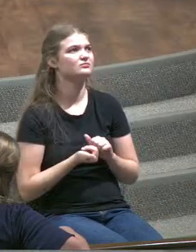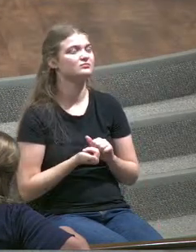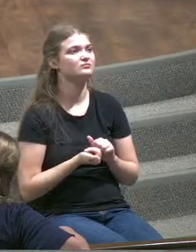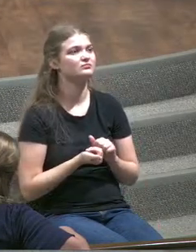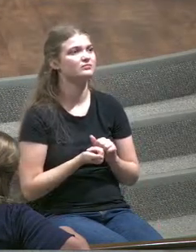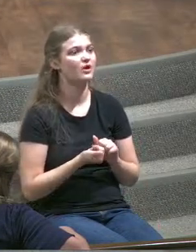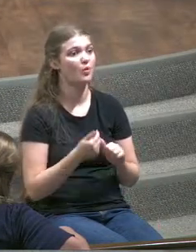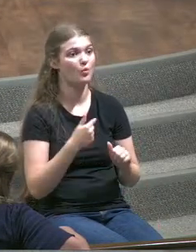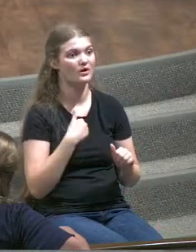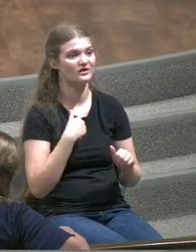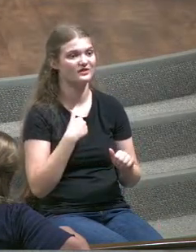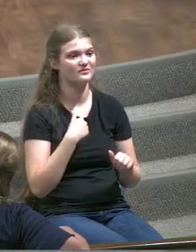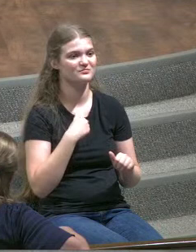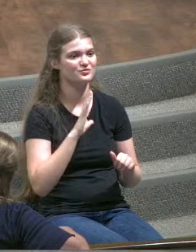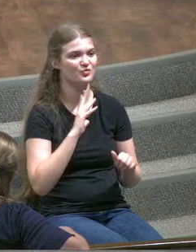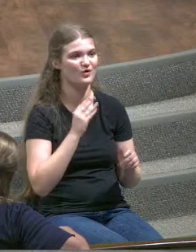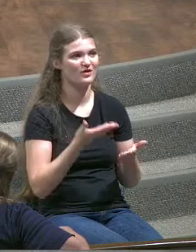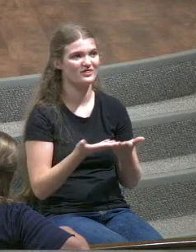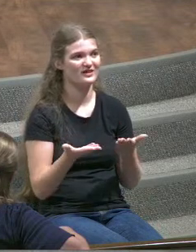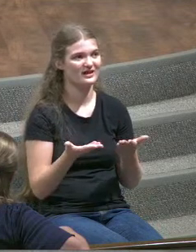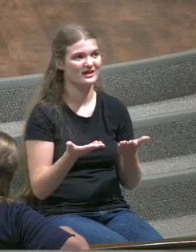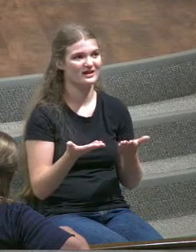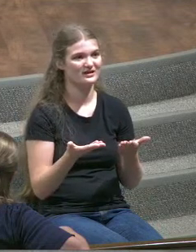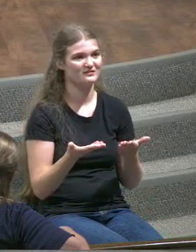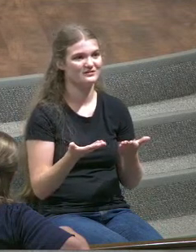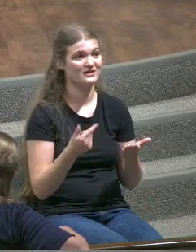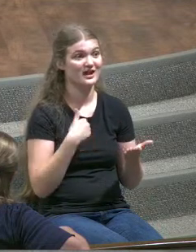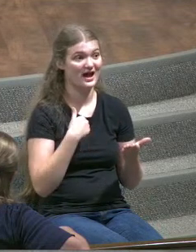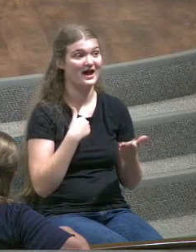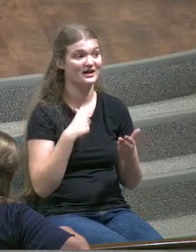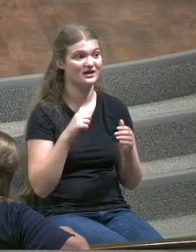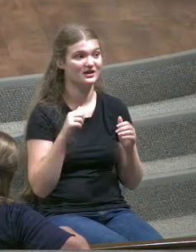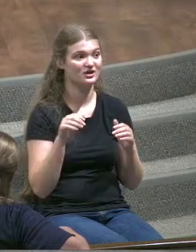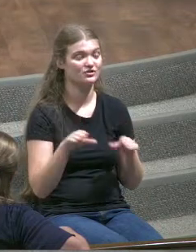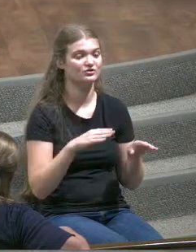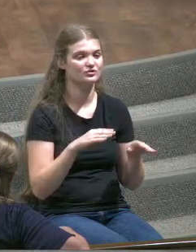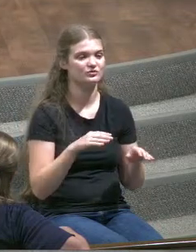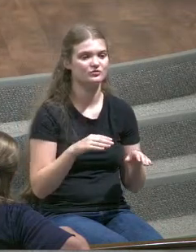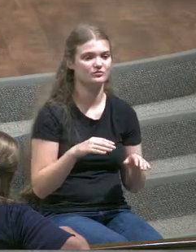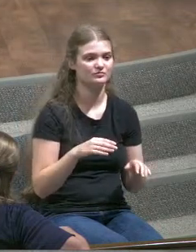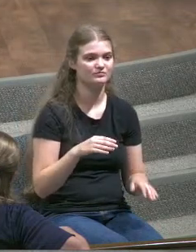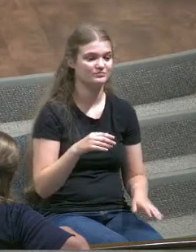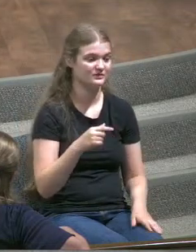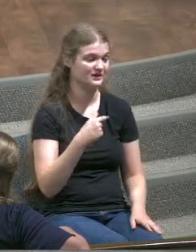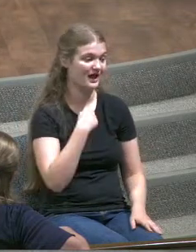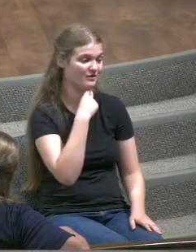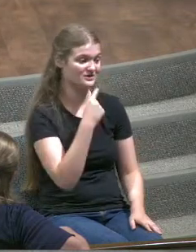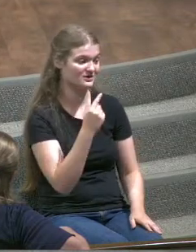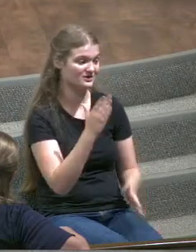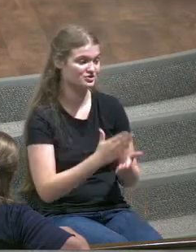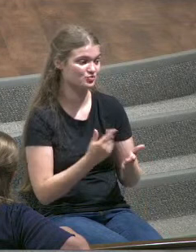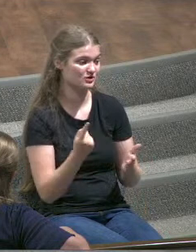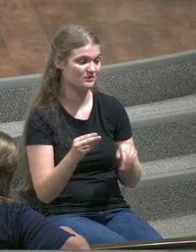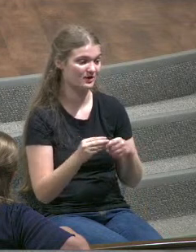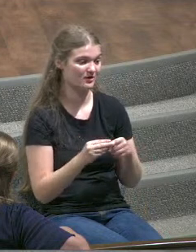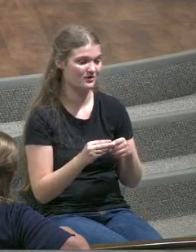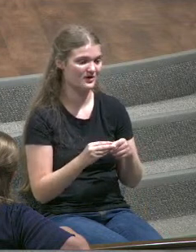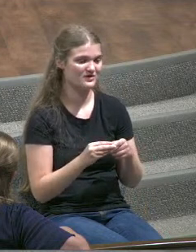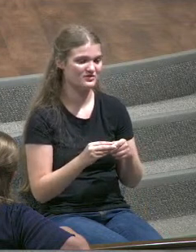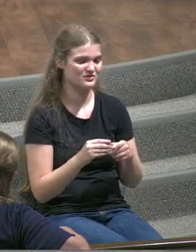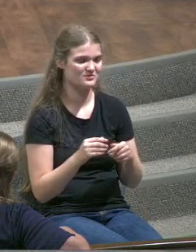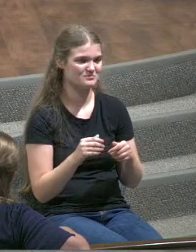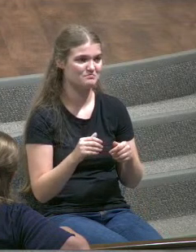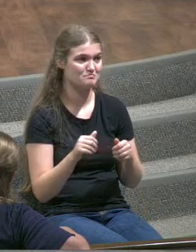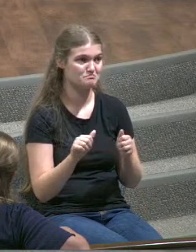coolest things, if somebody ever said, hey Tim, list out all the neat things that you got to do in your career, probably number one on my